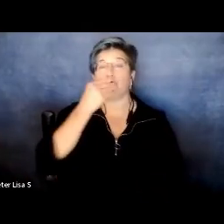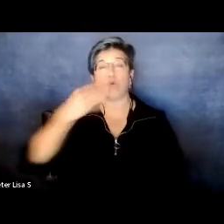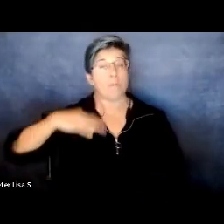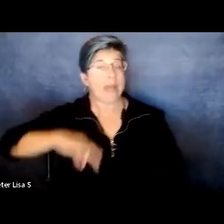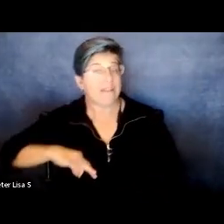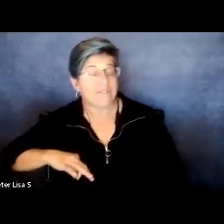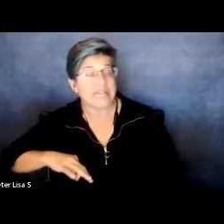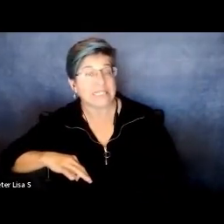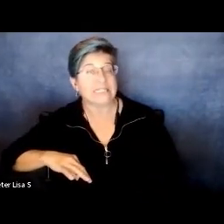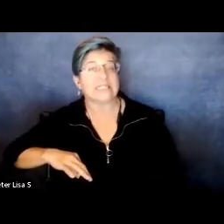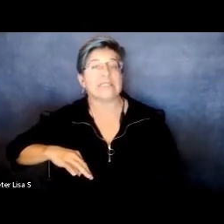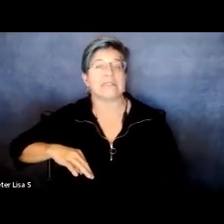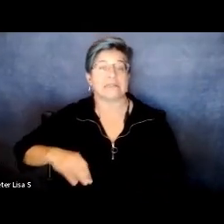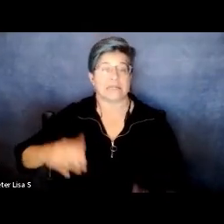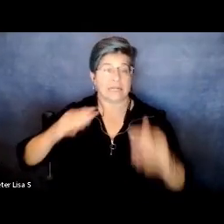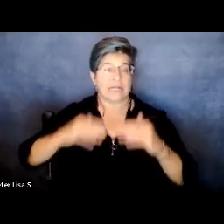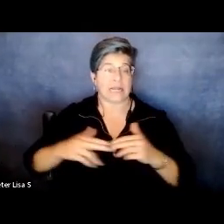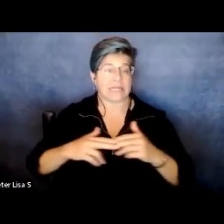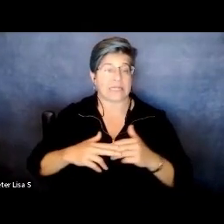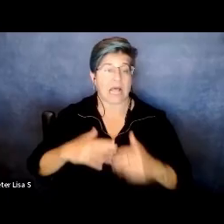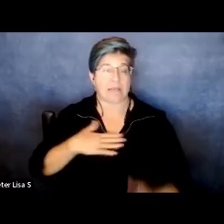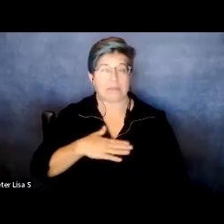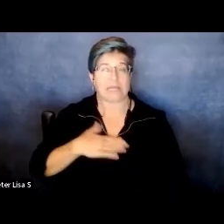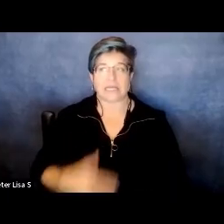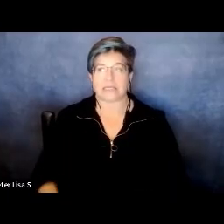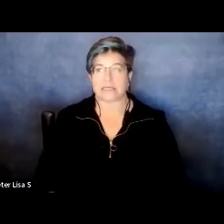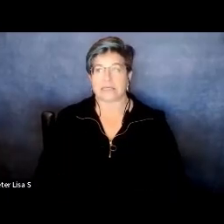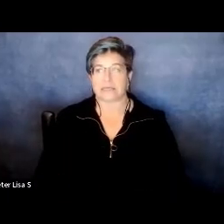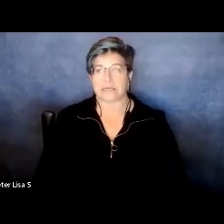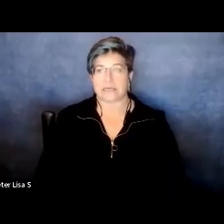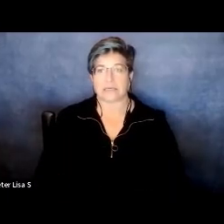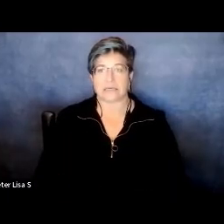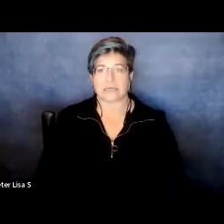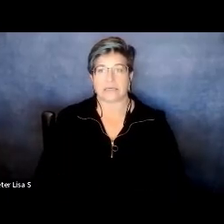benefits. Next slide, please.